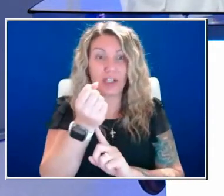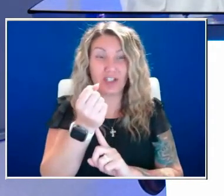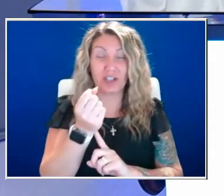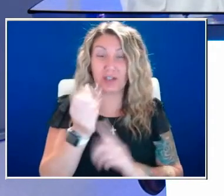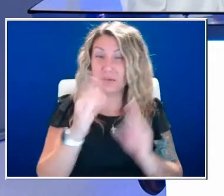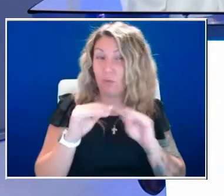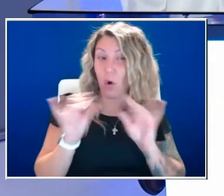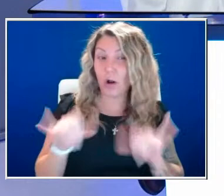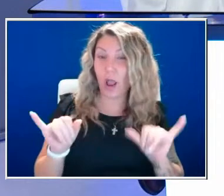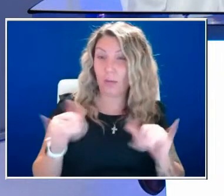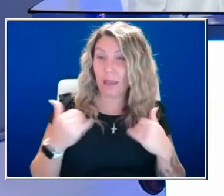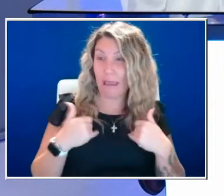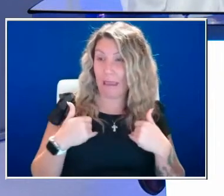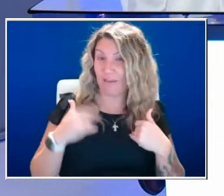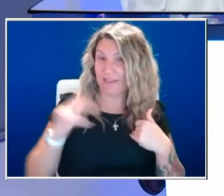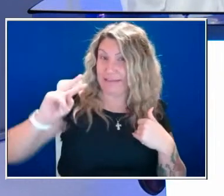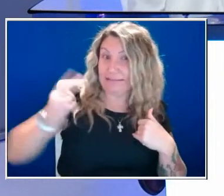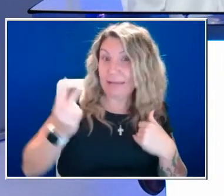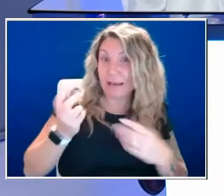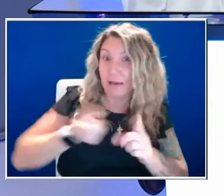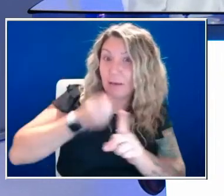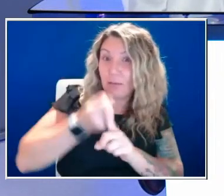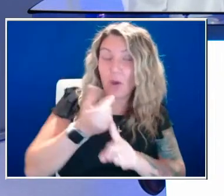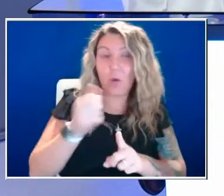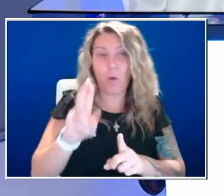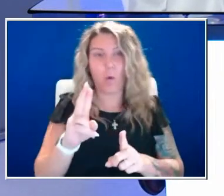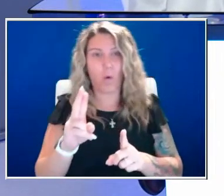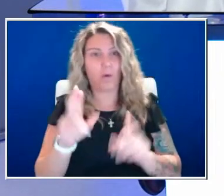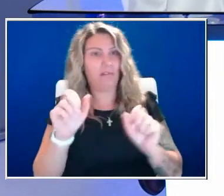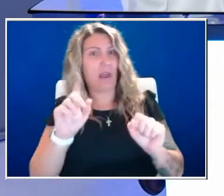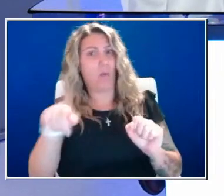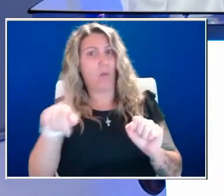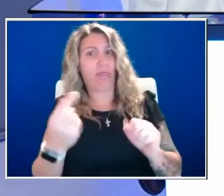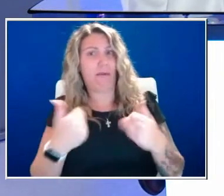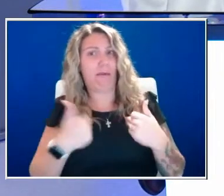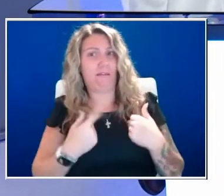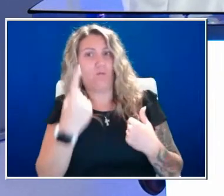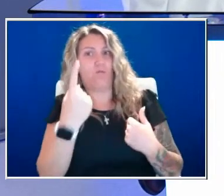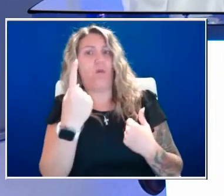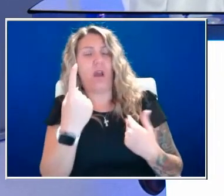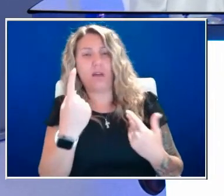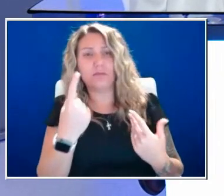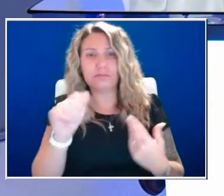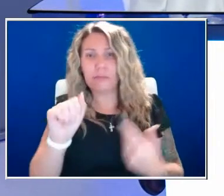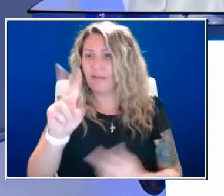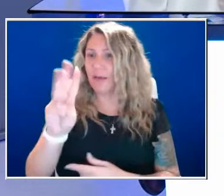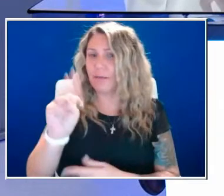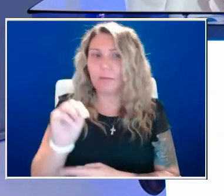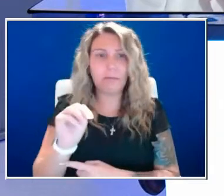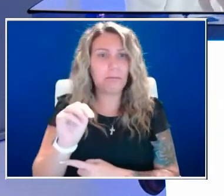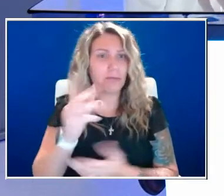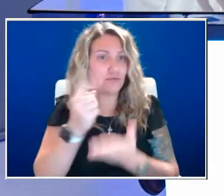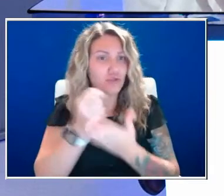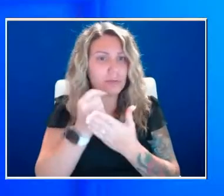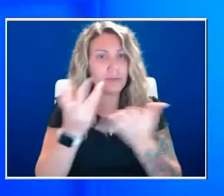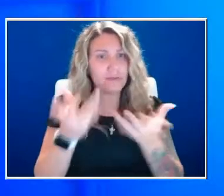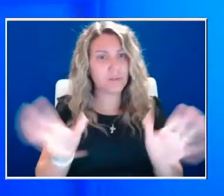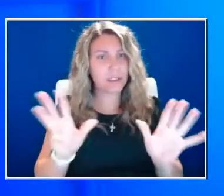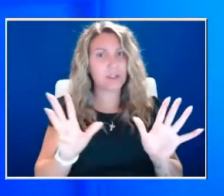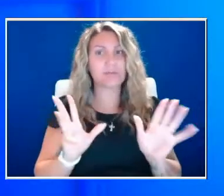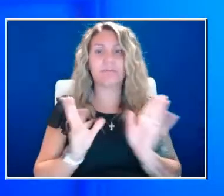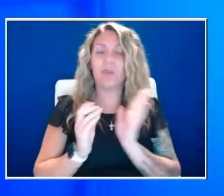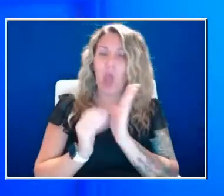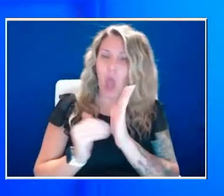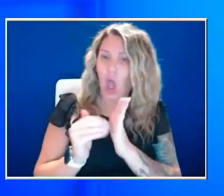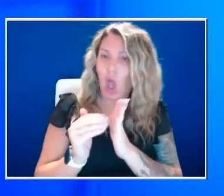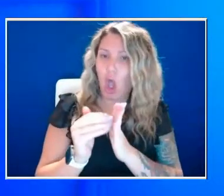had, or could someone just have one isolated moment and they get treated for it and we never have to see them again? We often find